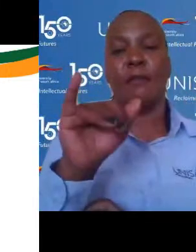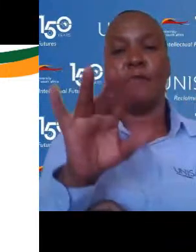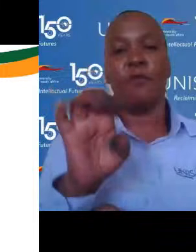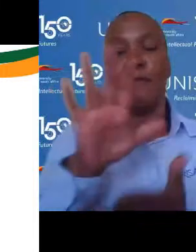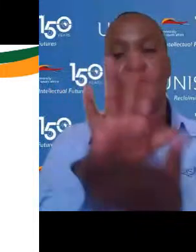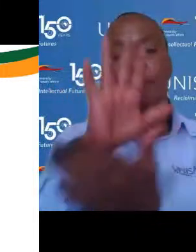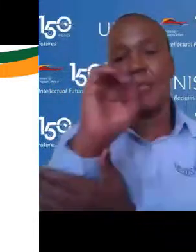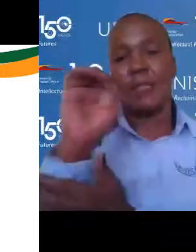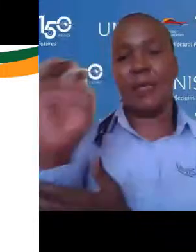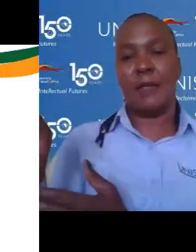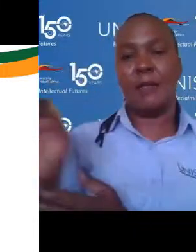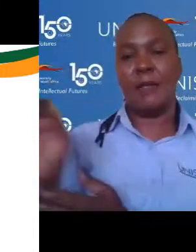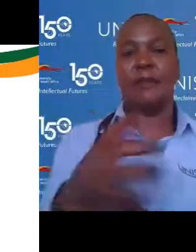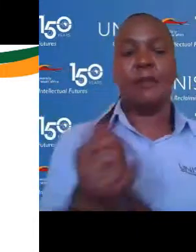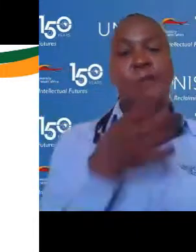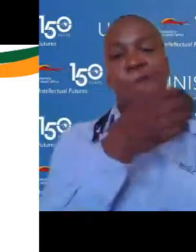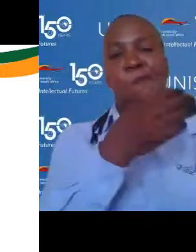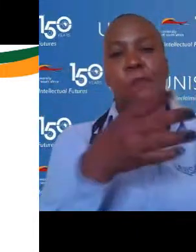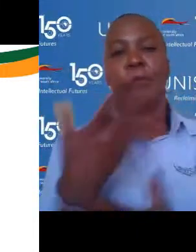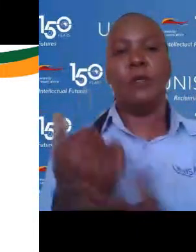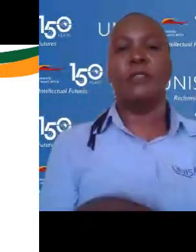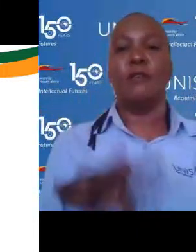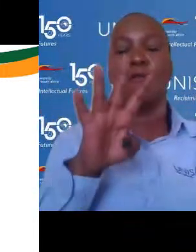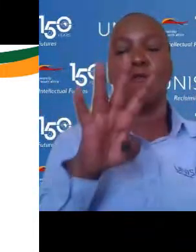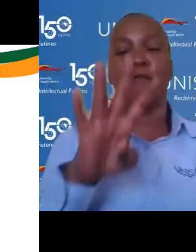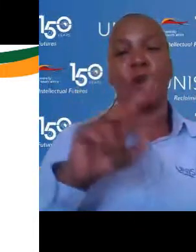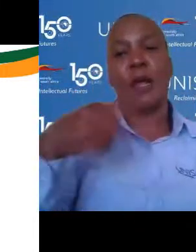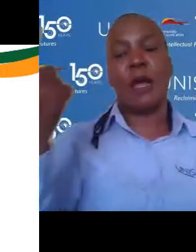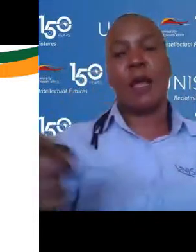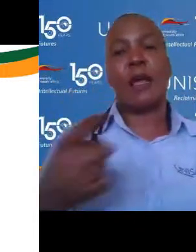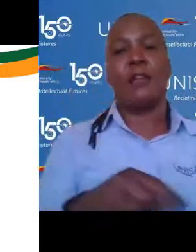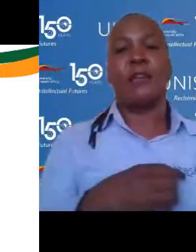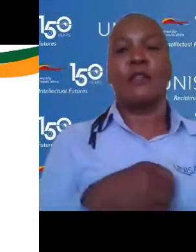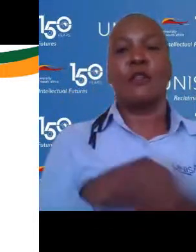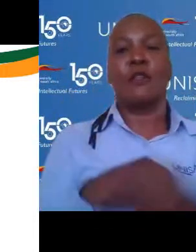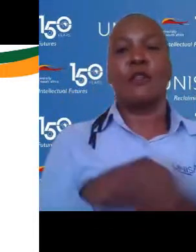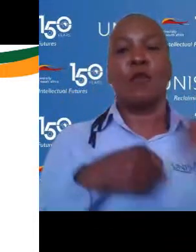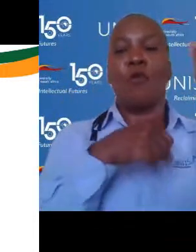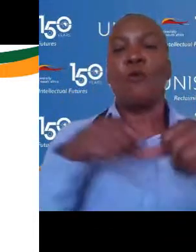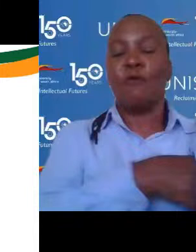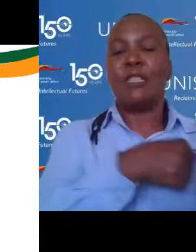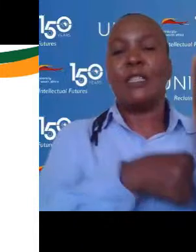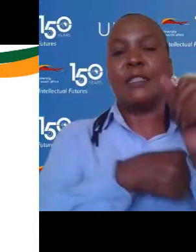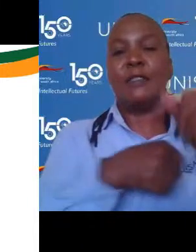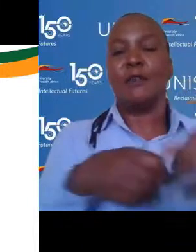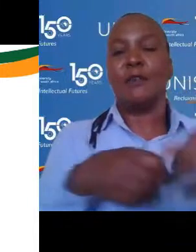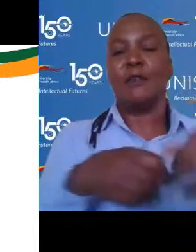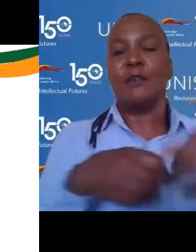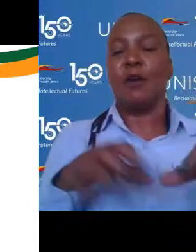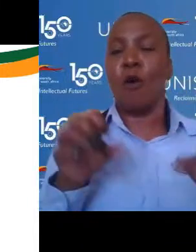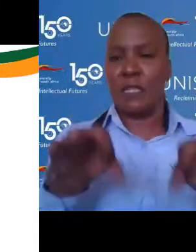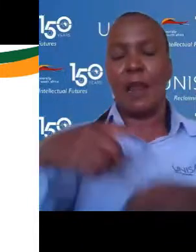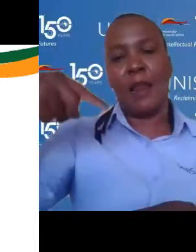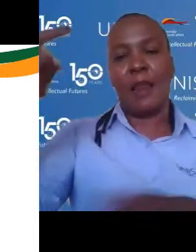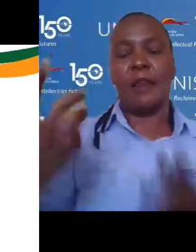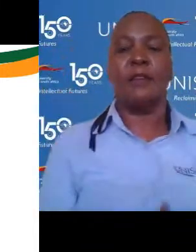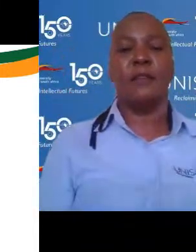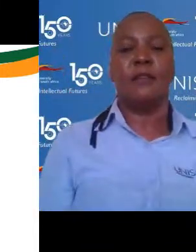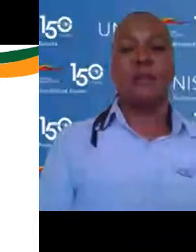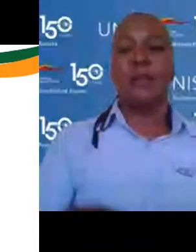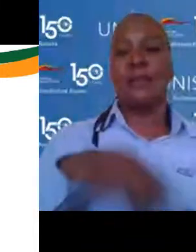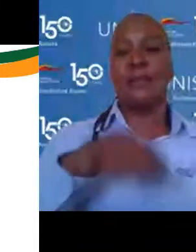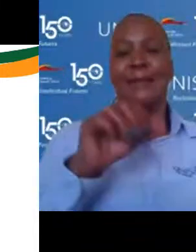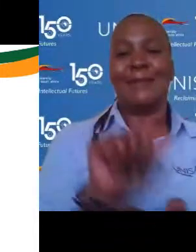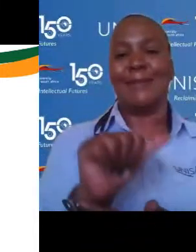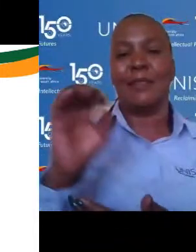also available in 4 other official languages. And the FYE 1600 provides you with basic